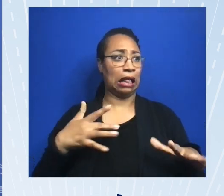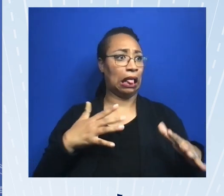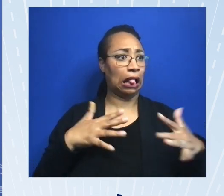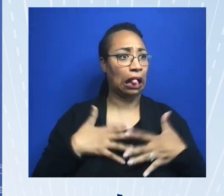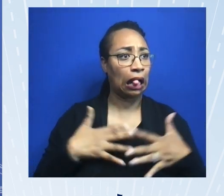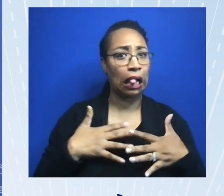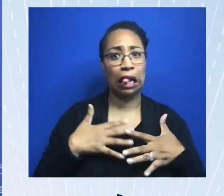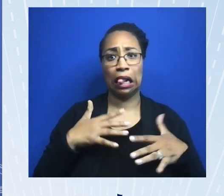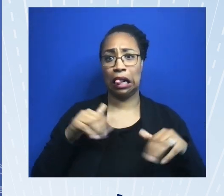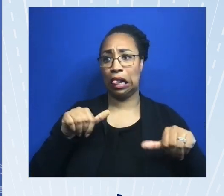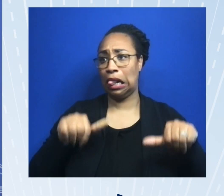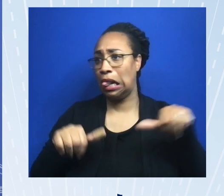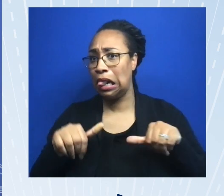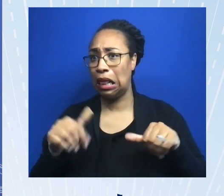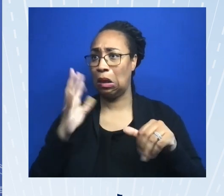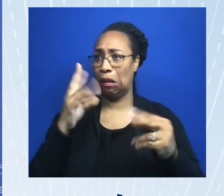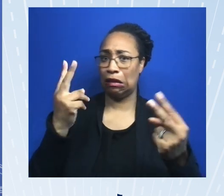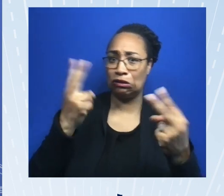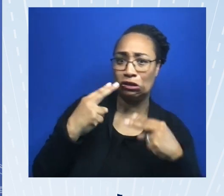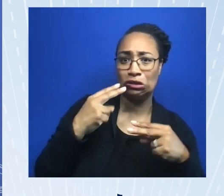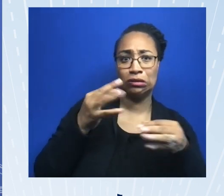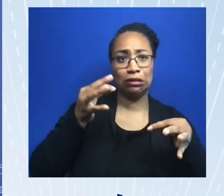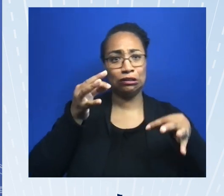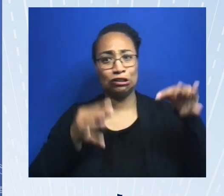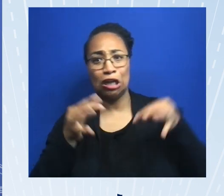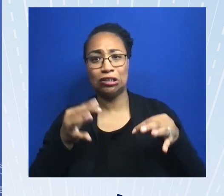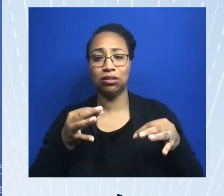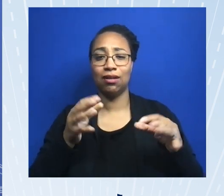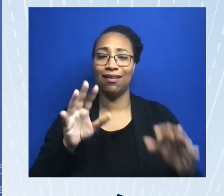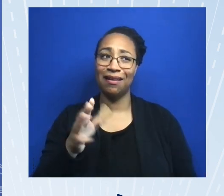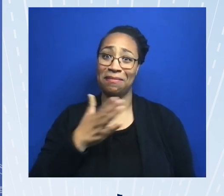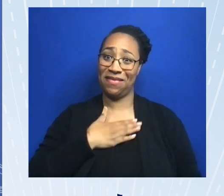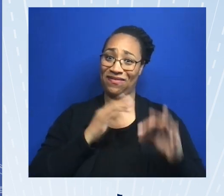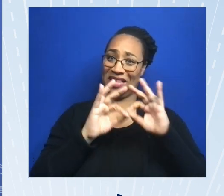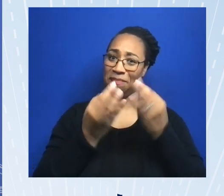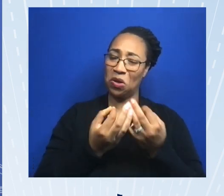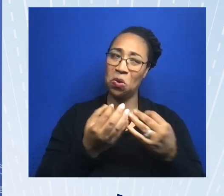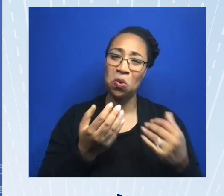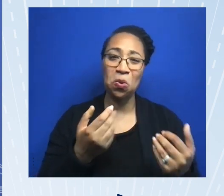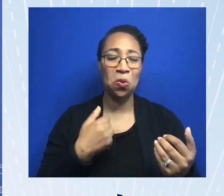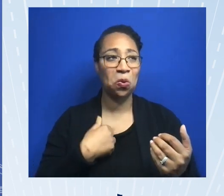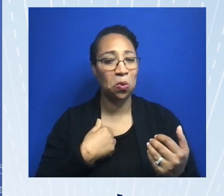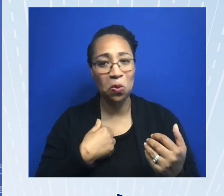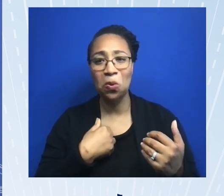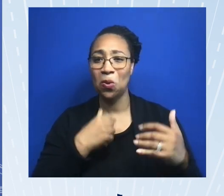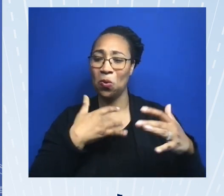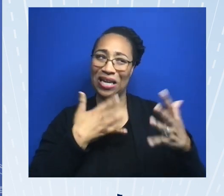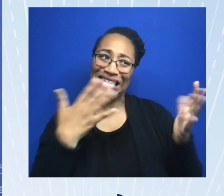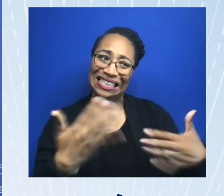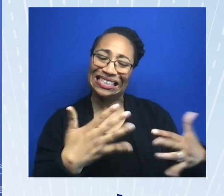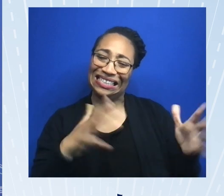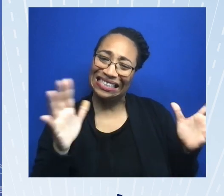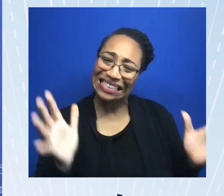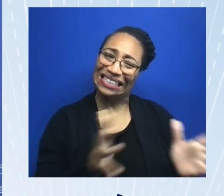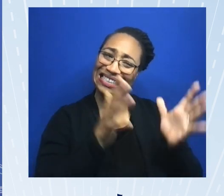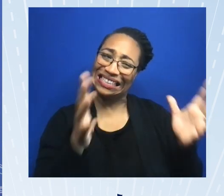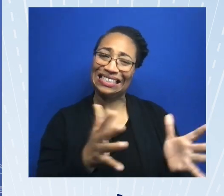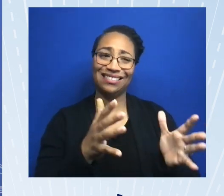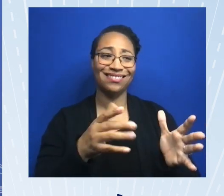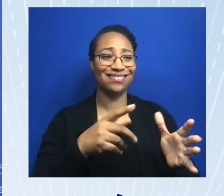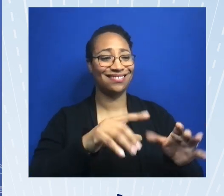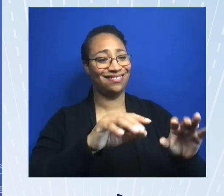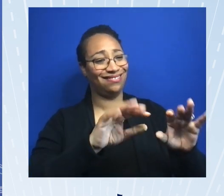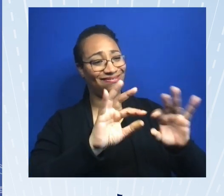world, I would leave you with this final thought. It is important to turn our understandable fear